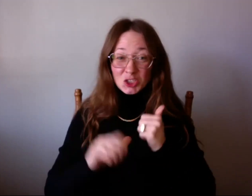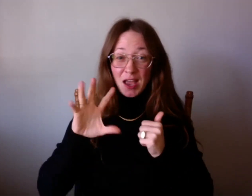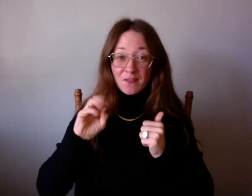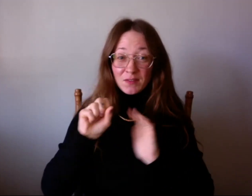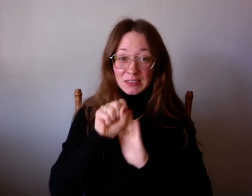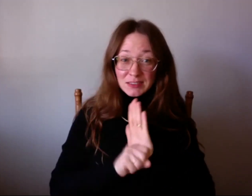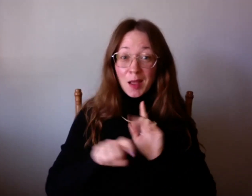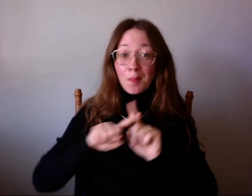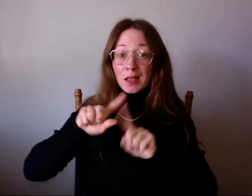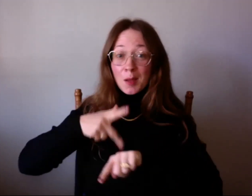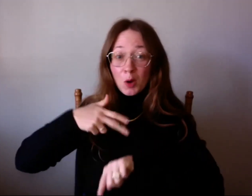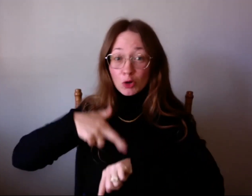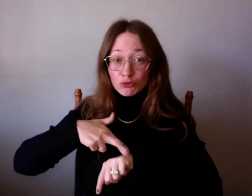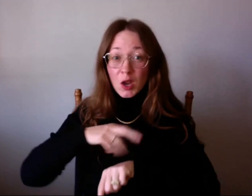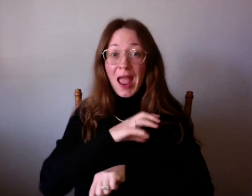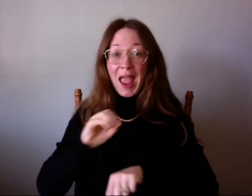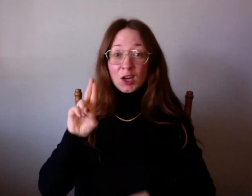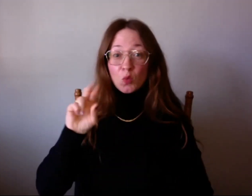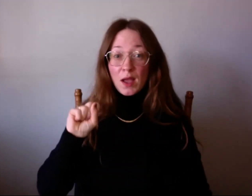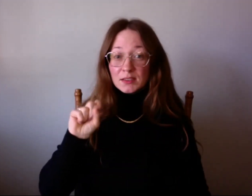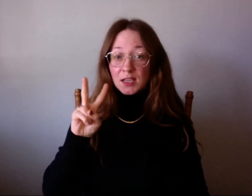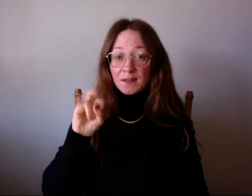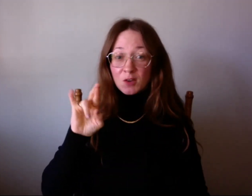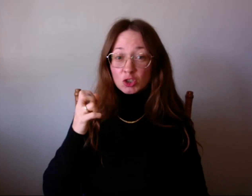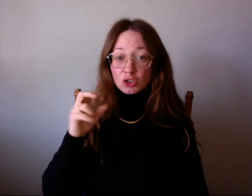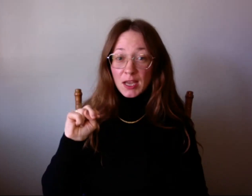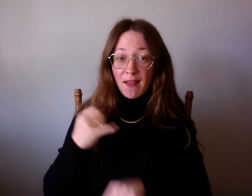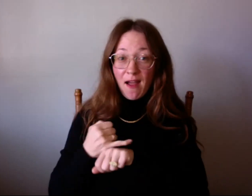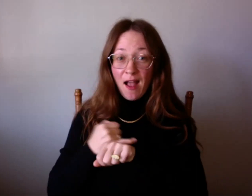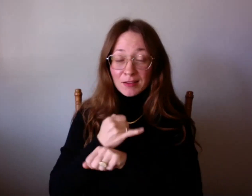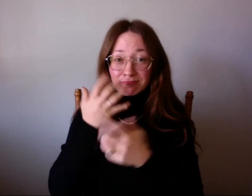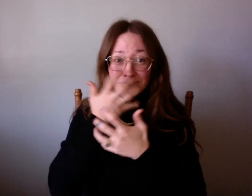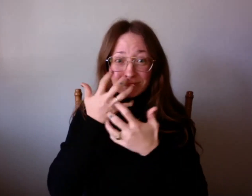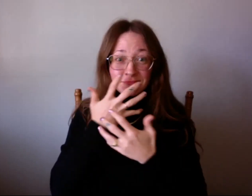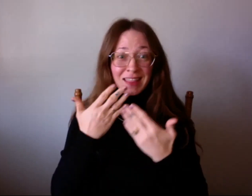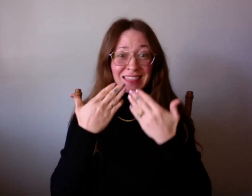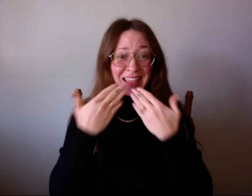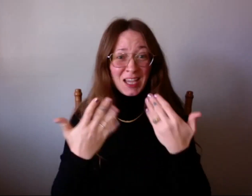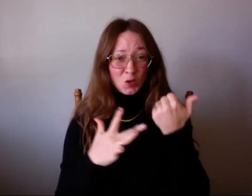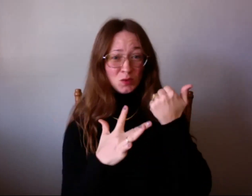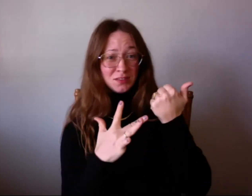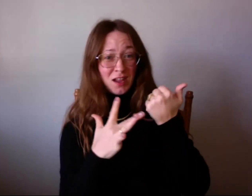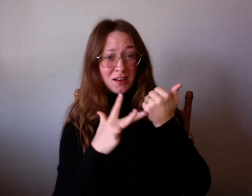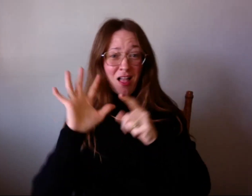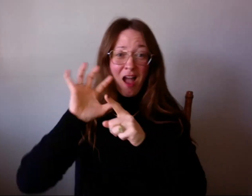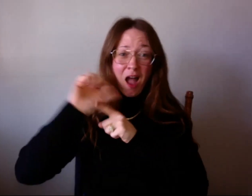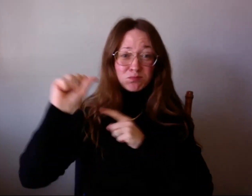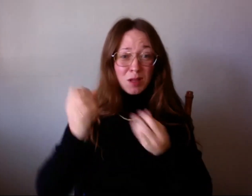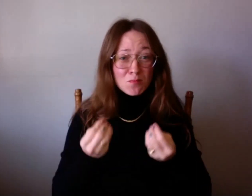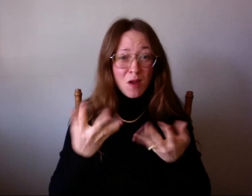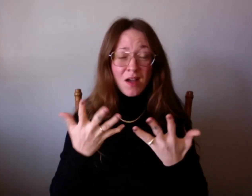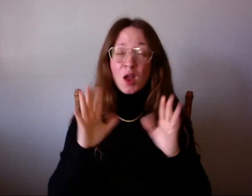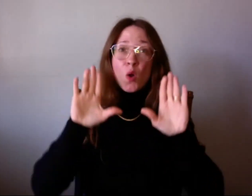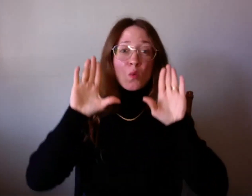Puerto Rico, and the US Virgin Islands. Wow. Thank you, technology, for providing this wonderful interactive